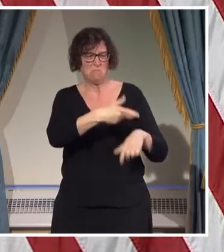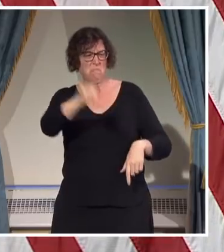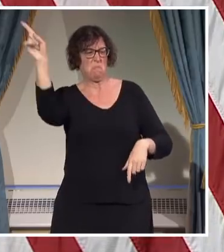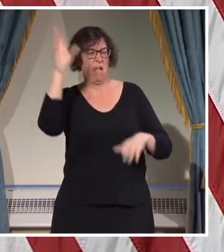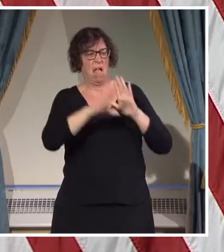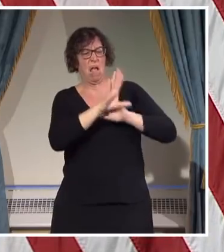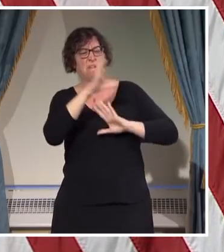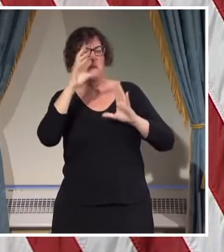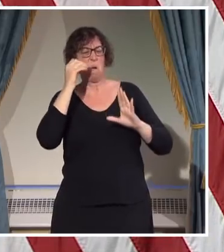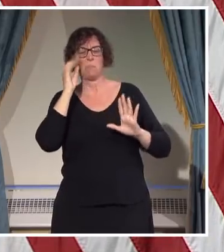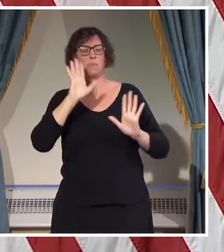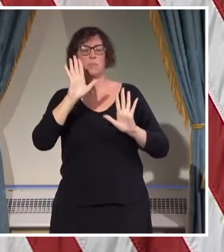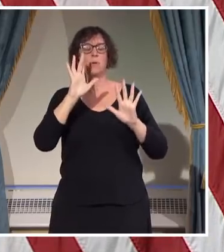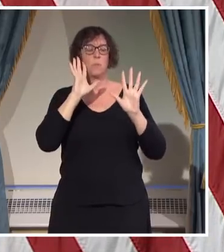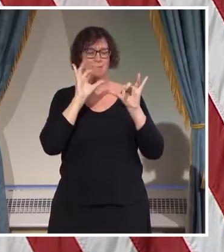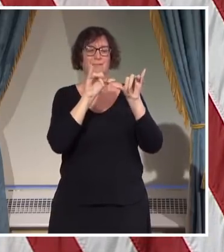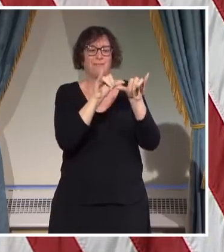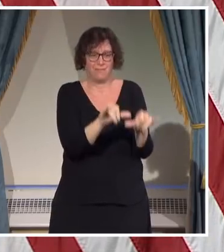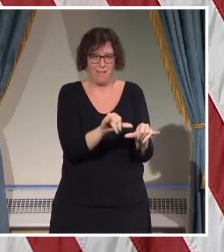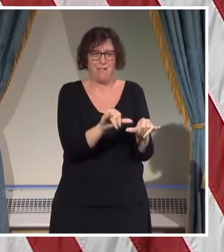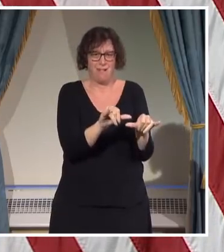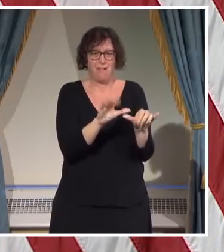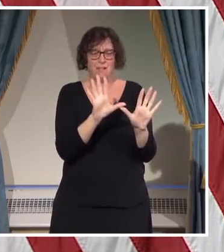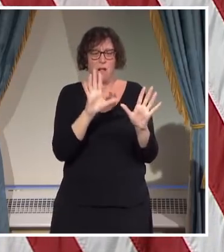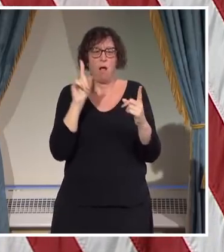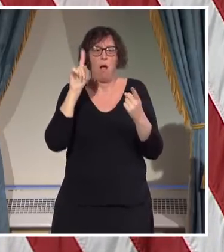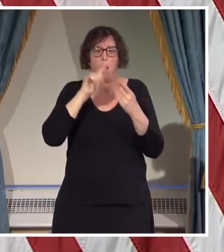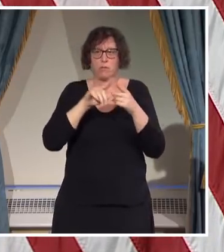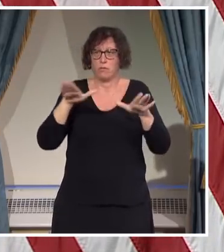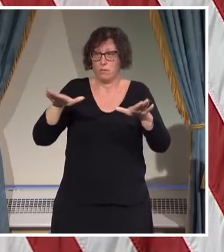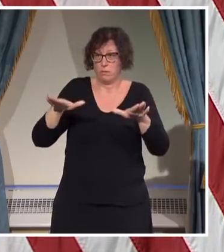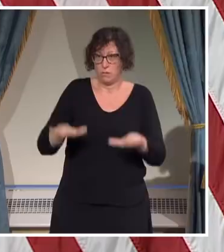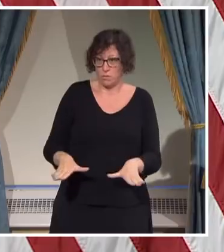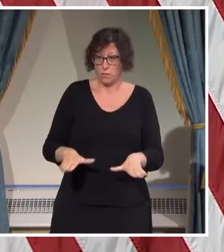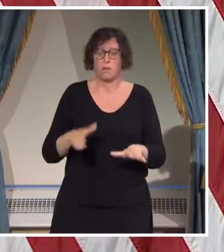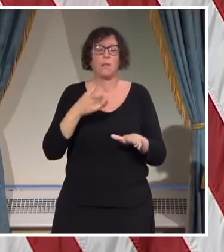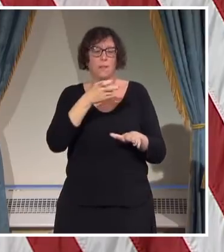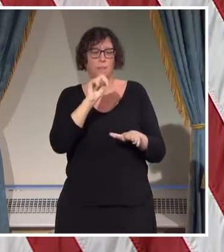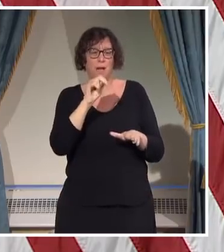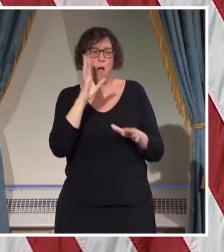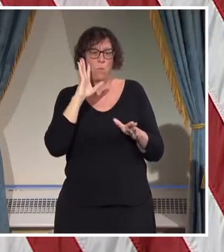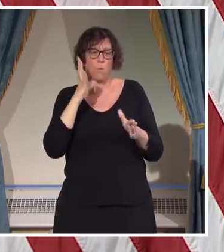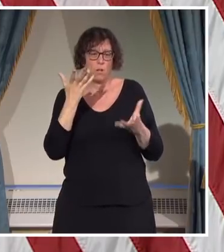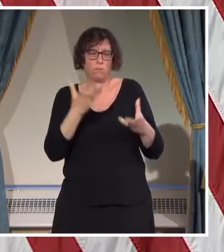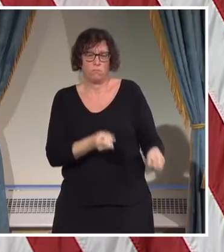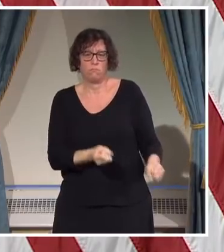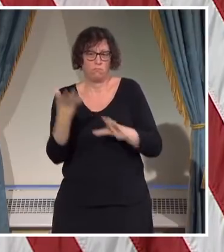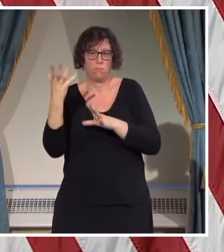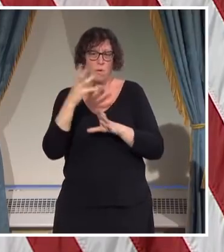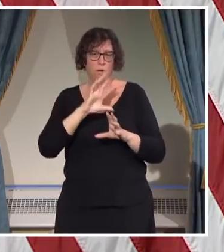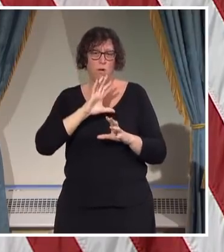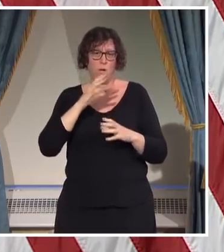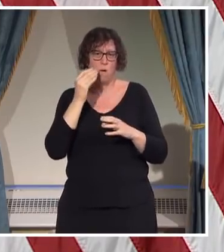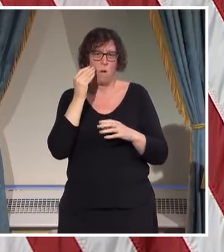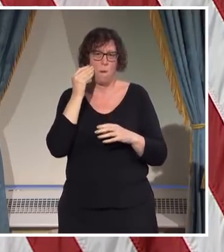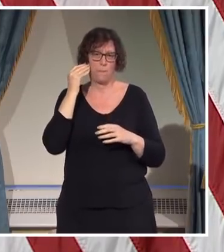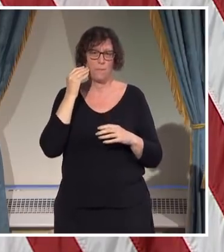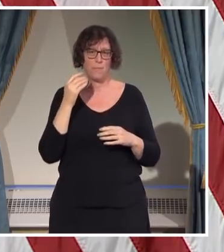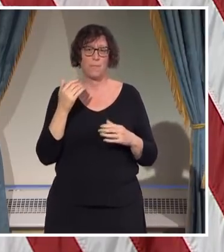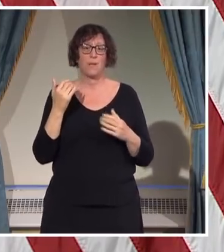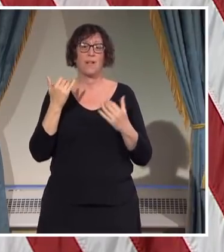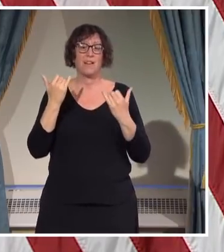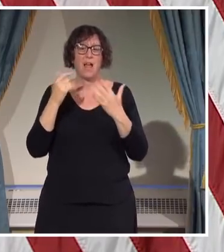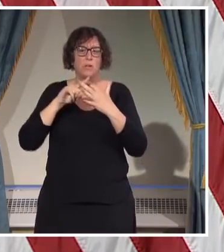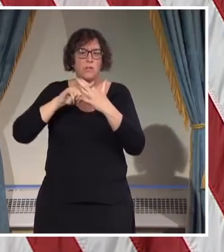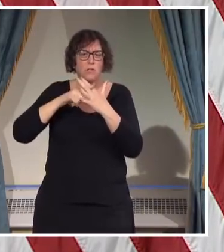something deeper like a rent moratorium, this is an idea that I think has a lot of value to it. I'm going to be looking to see if something like that